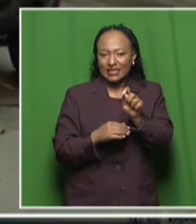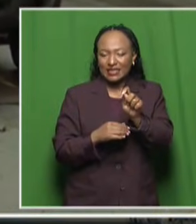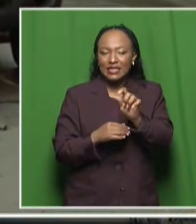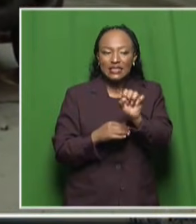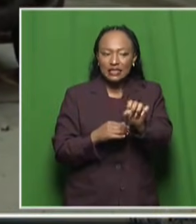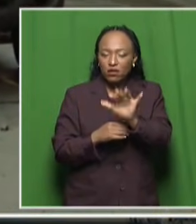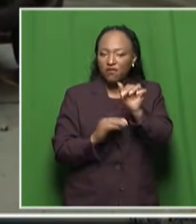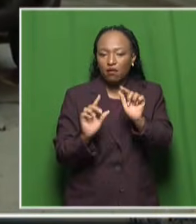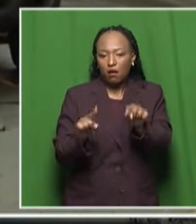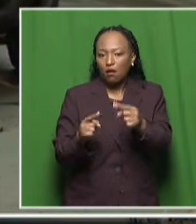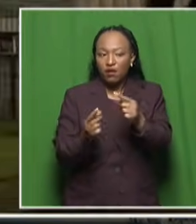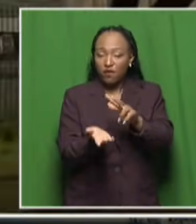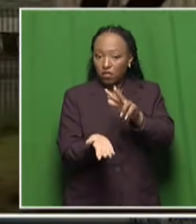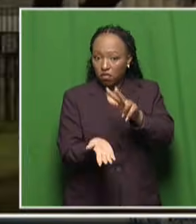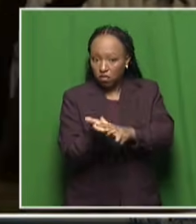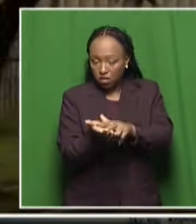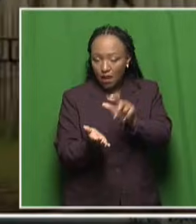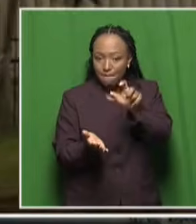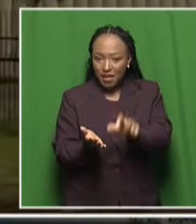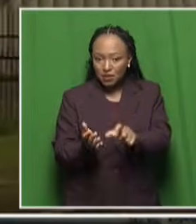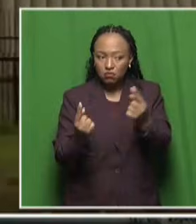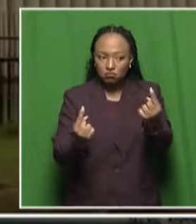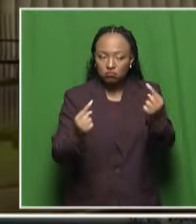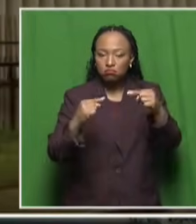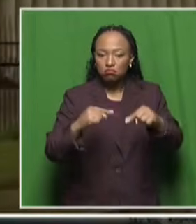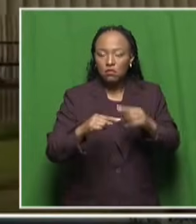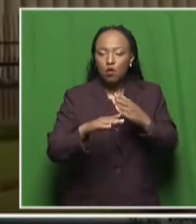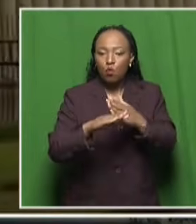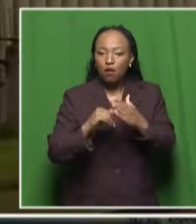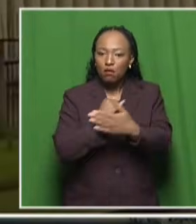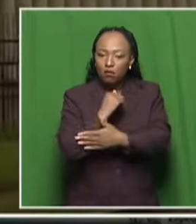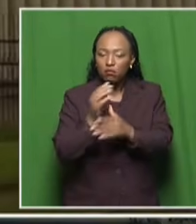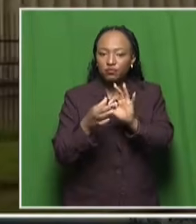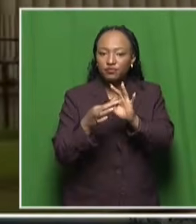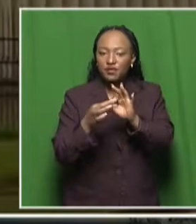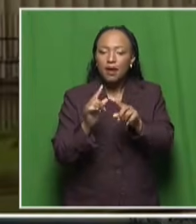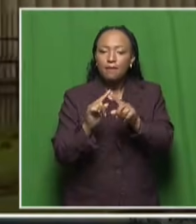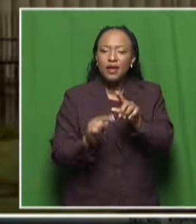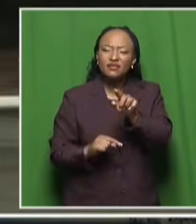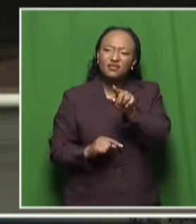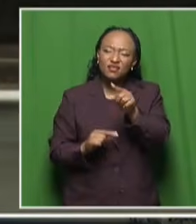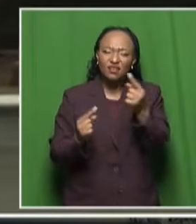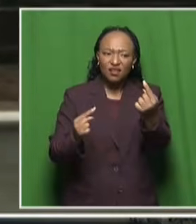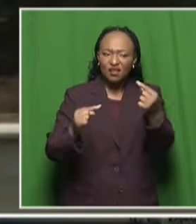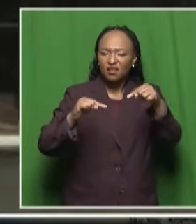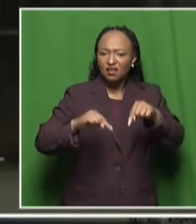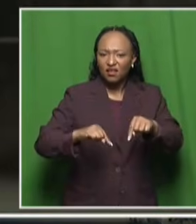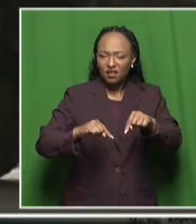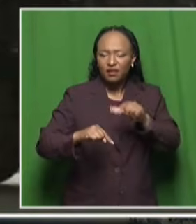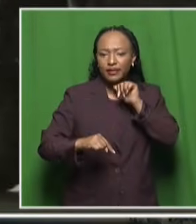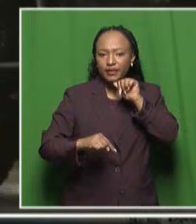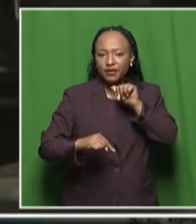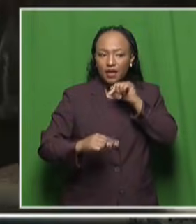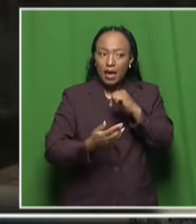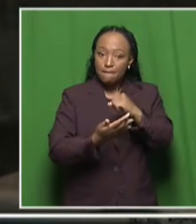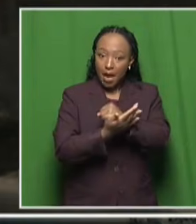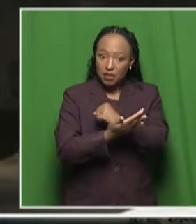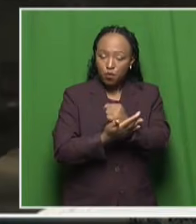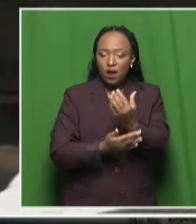arrest accredited diplomats. But if you get Americans who are not accredited diplomats, even though they carry diplomatic